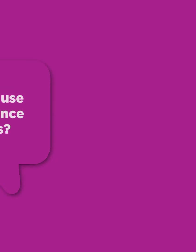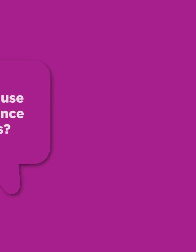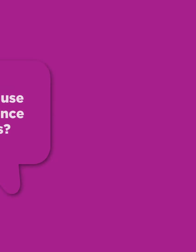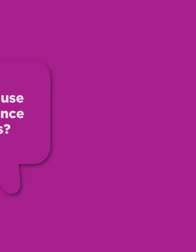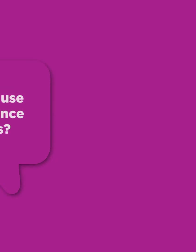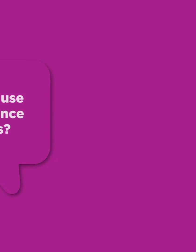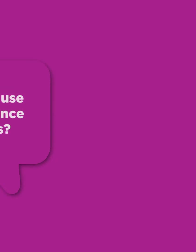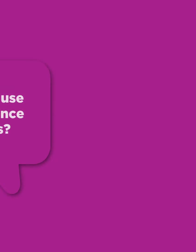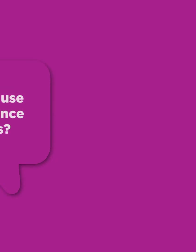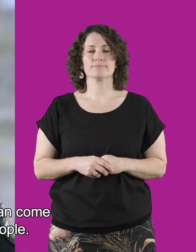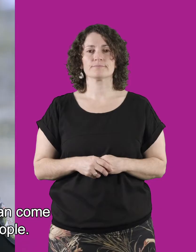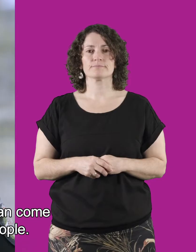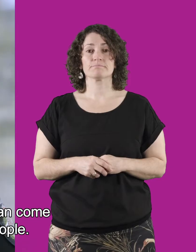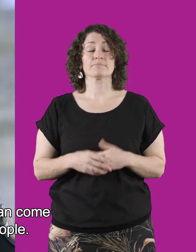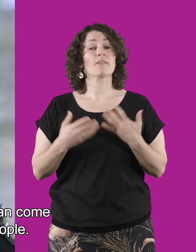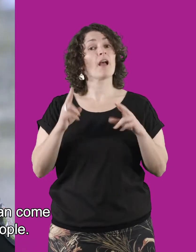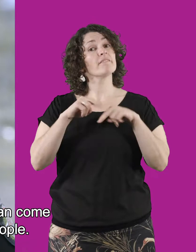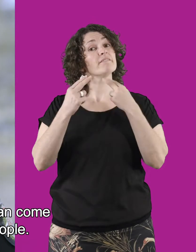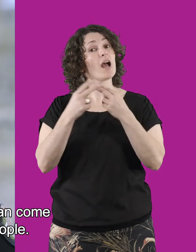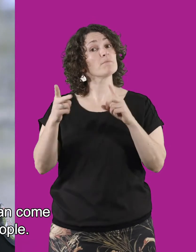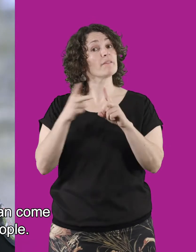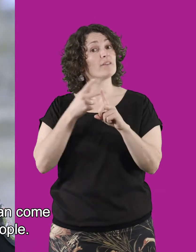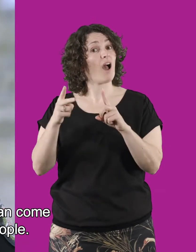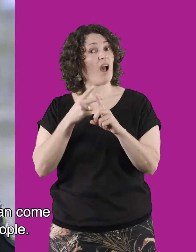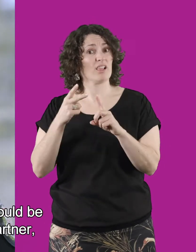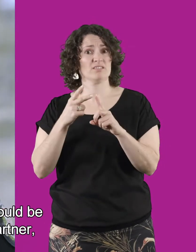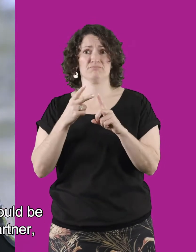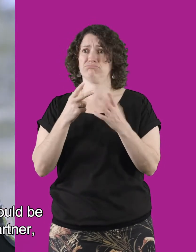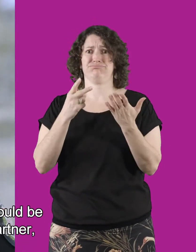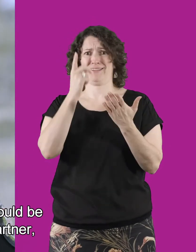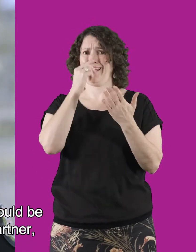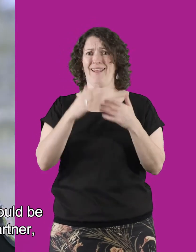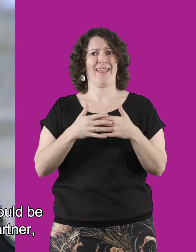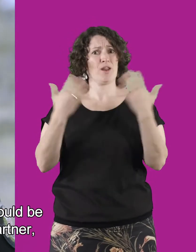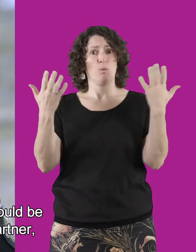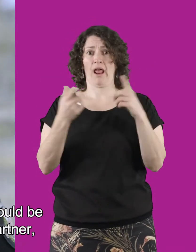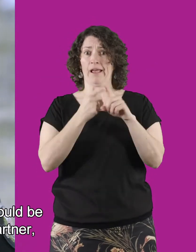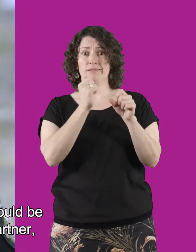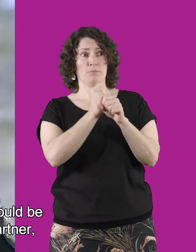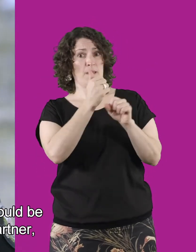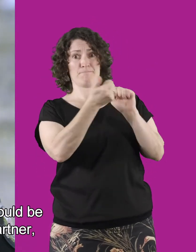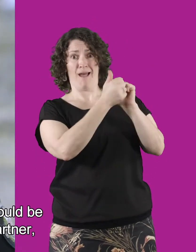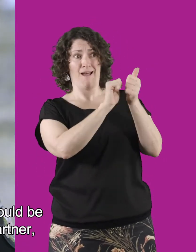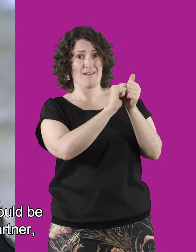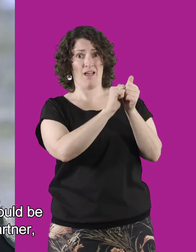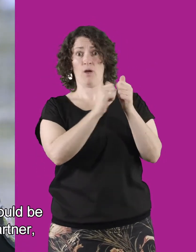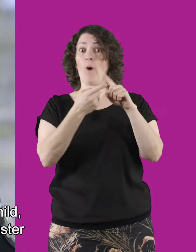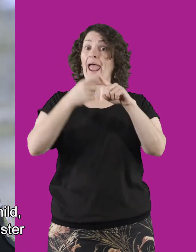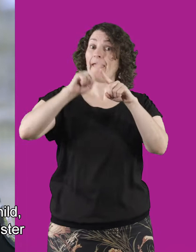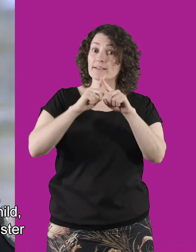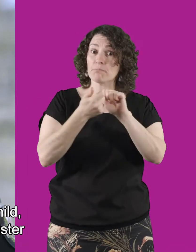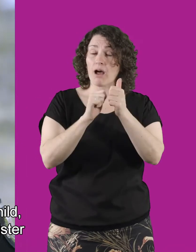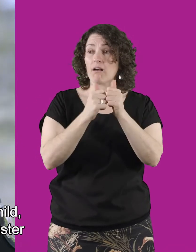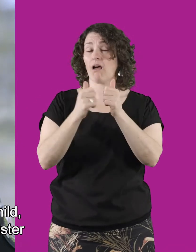violence against us? Family violence can come from lots of people. For example, it could be a partner, ex-partner,